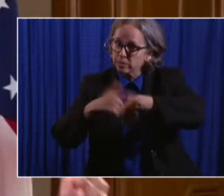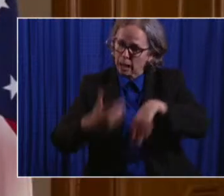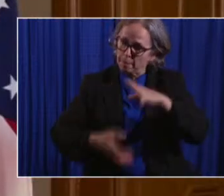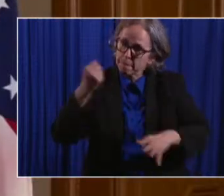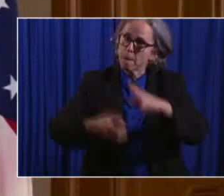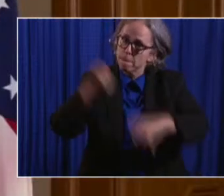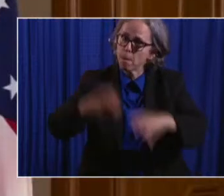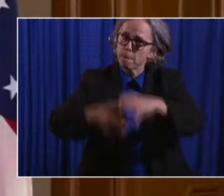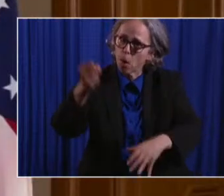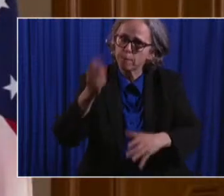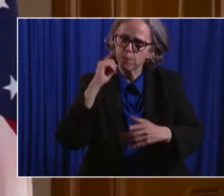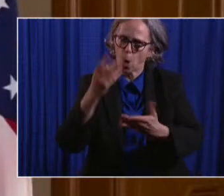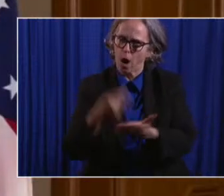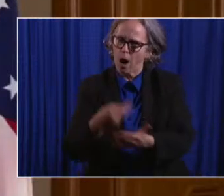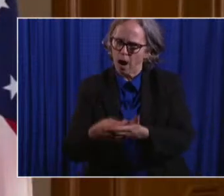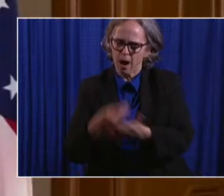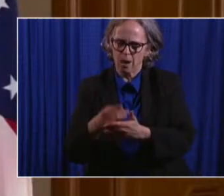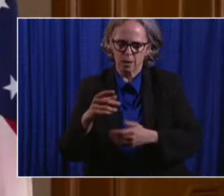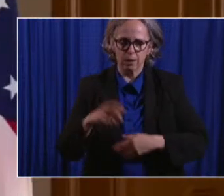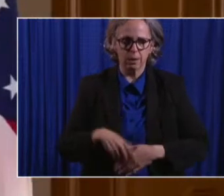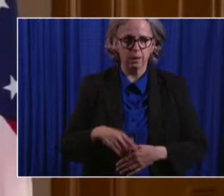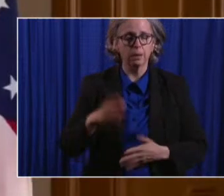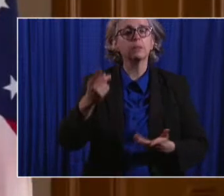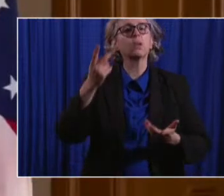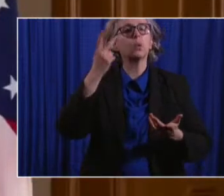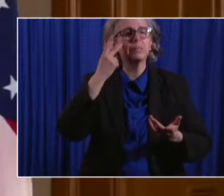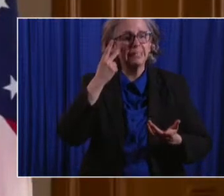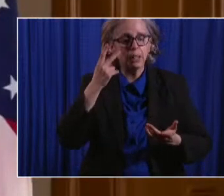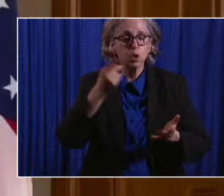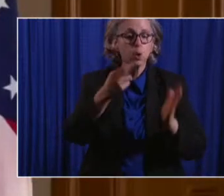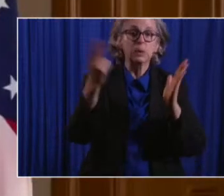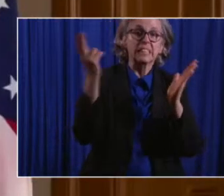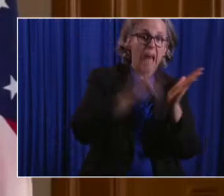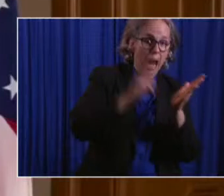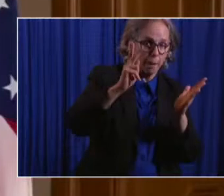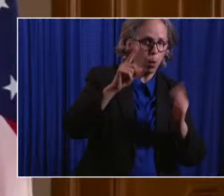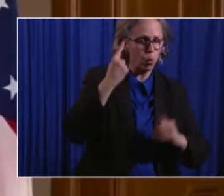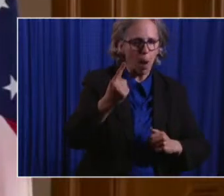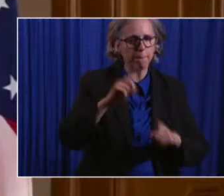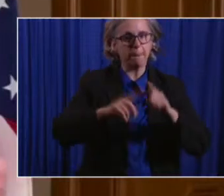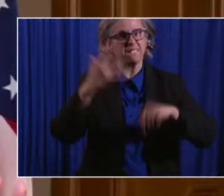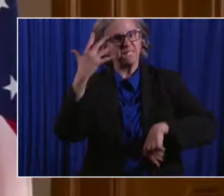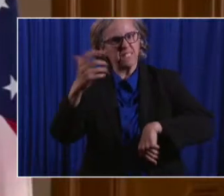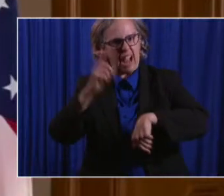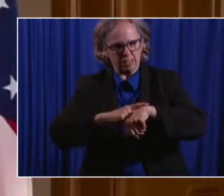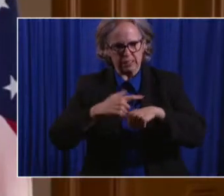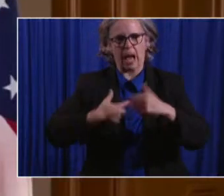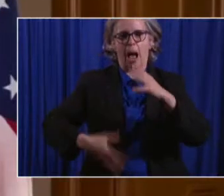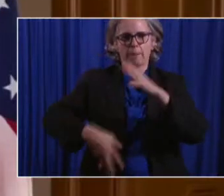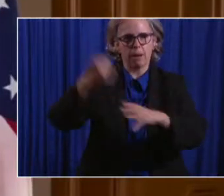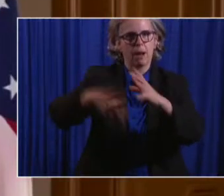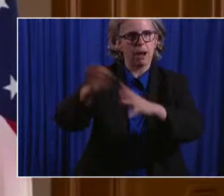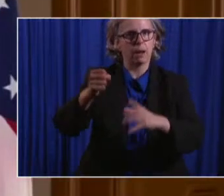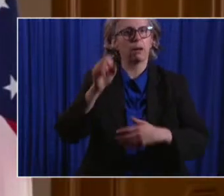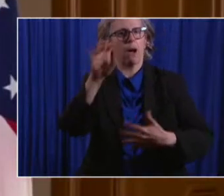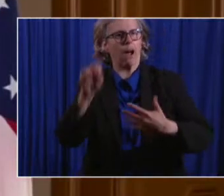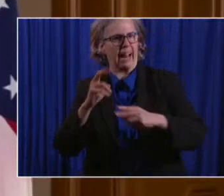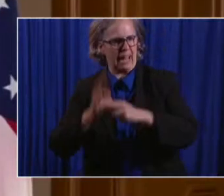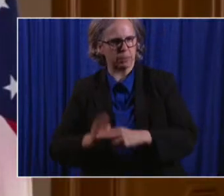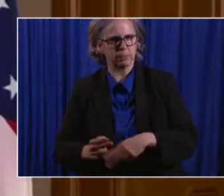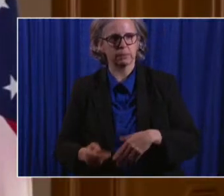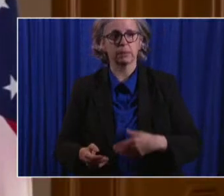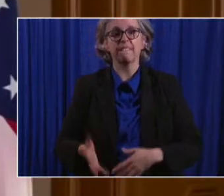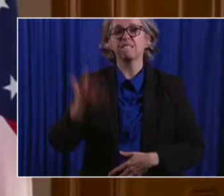going to, have after Wednesday there'll be four more opportunities to get a scholarship and 4 more opportunities to get $1